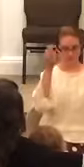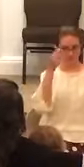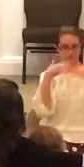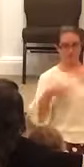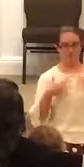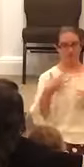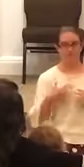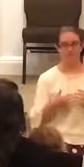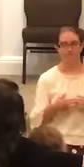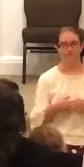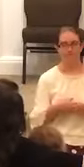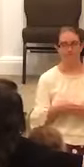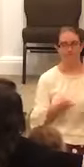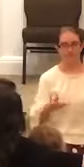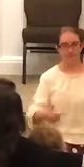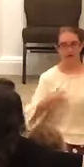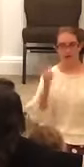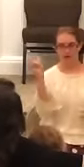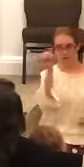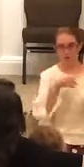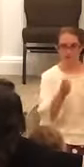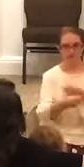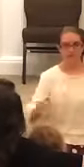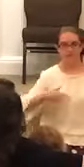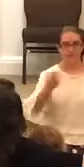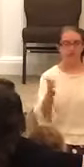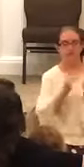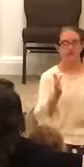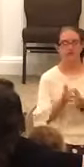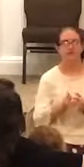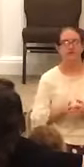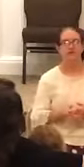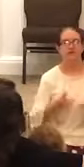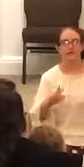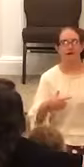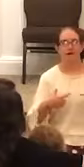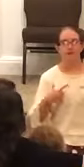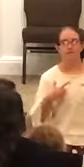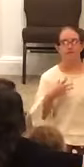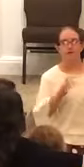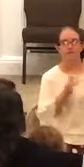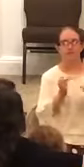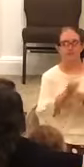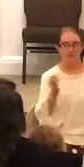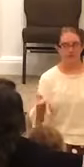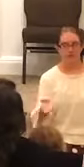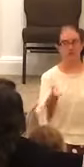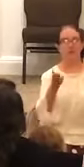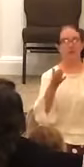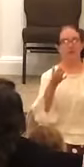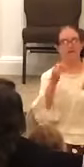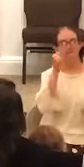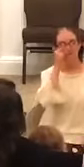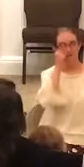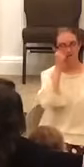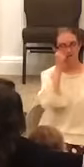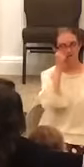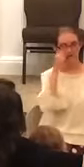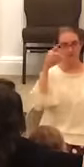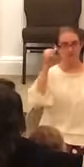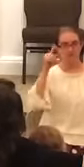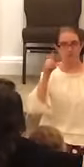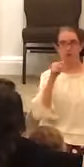body. For we which live are always delivered to the death for Jesus' sake, that the life also of Jesus might be made manifest in our mortal flesh.